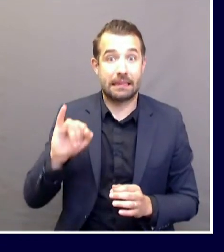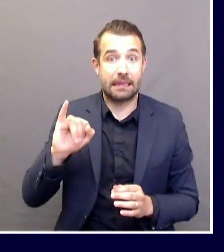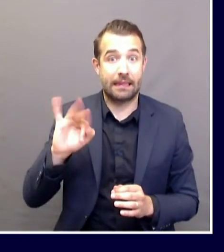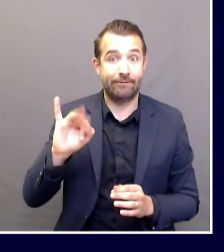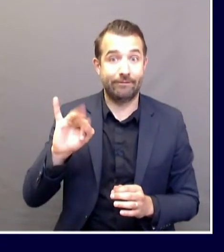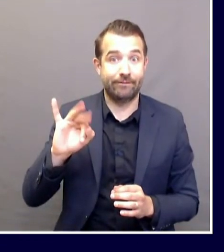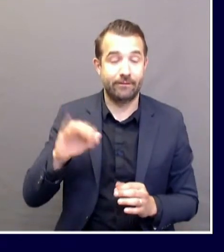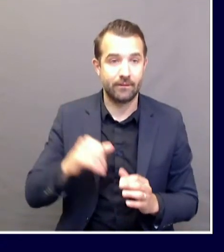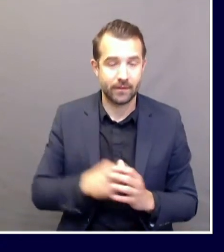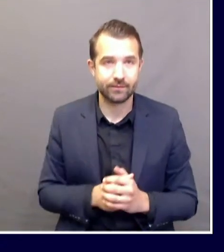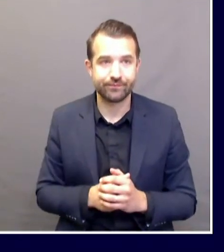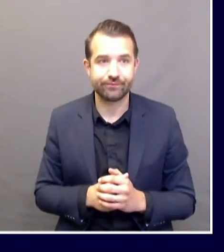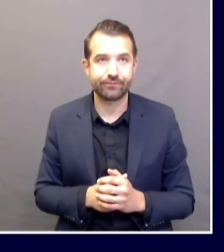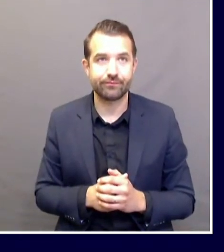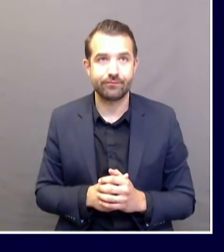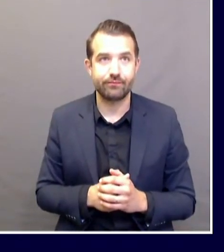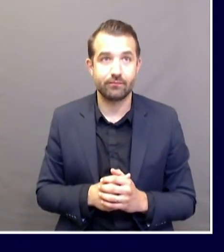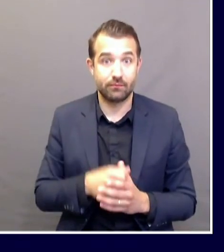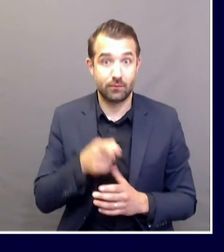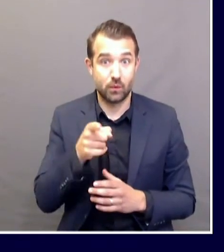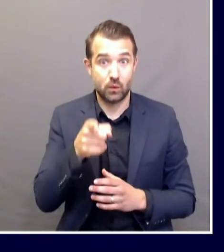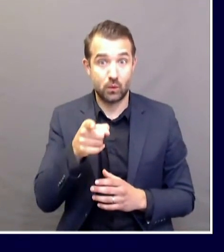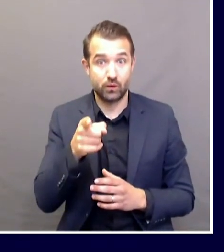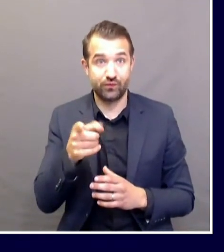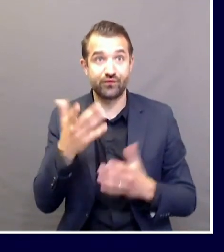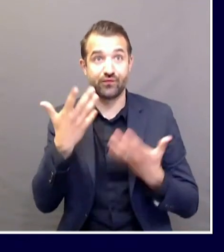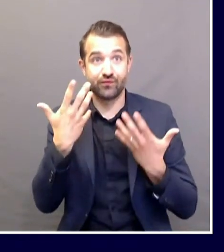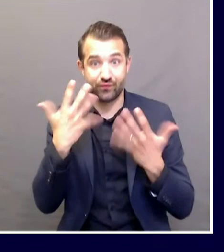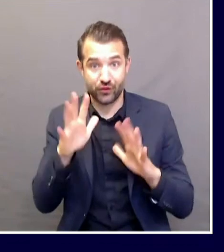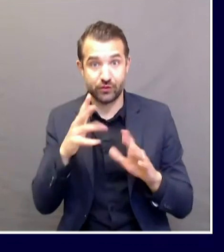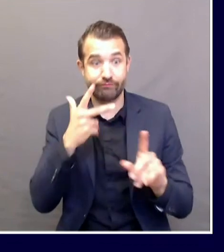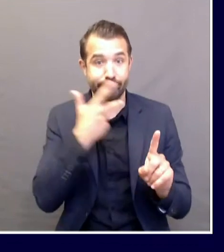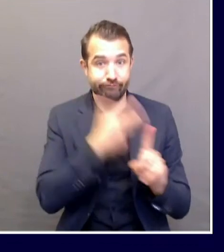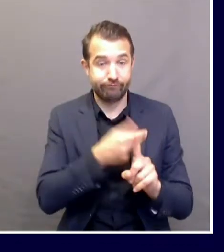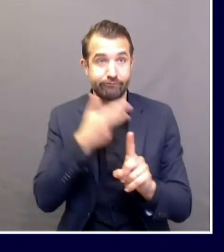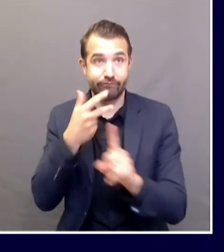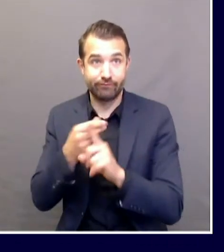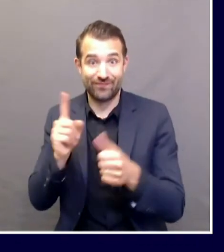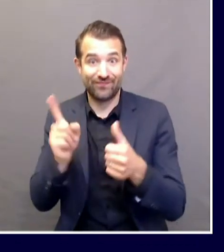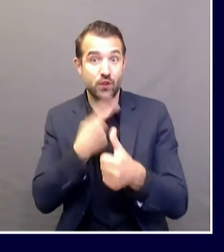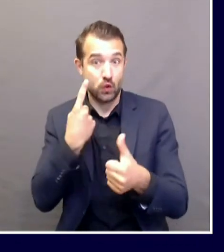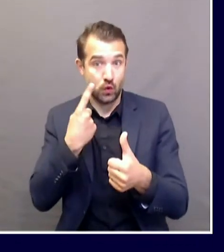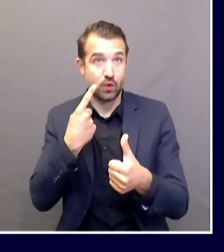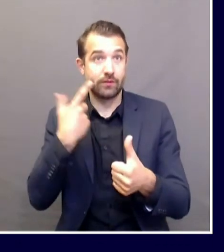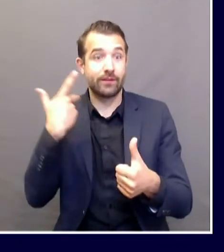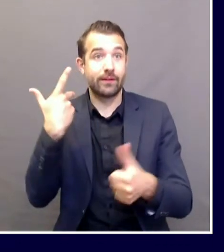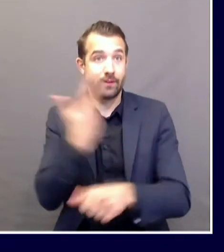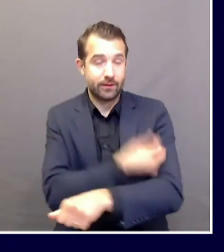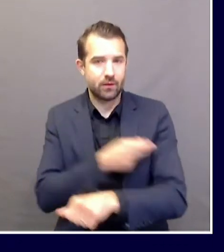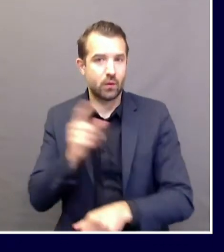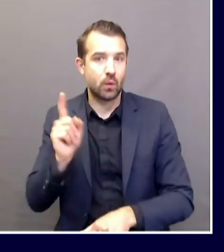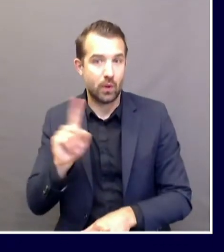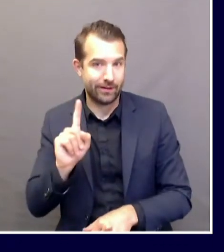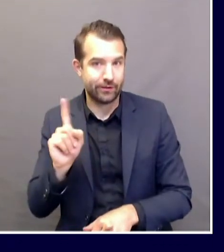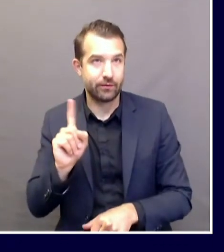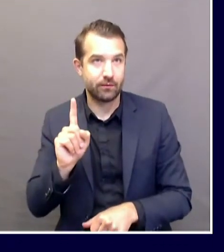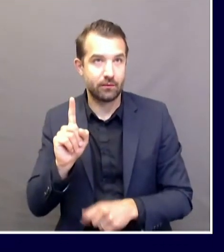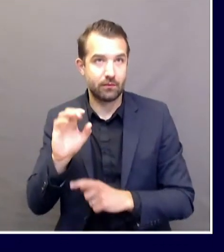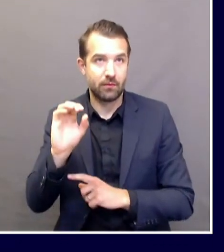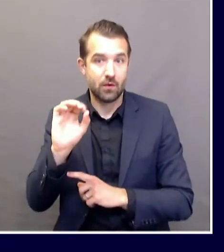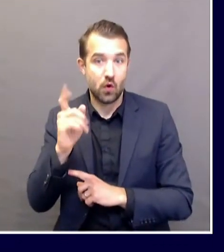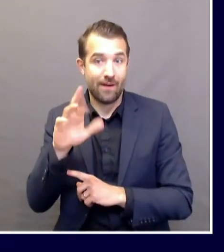mobile unit in either Oxford or Windham, you received the Moderna vaccine. How and when are you going to get your second